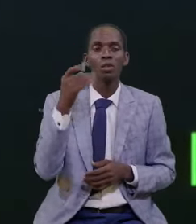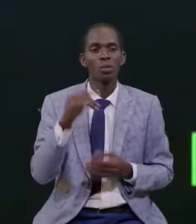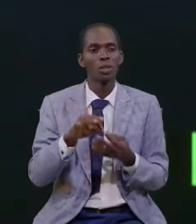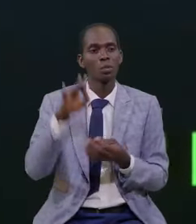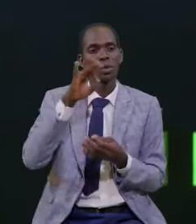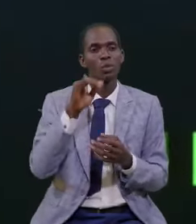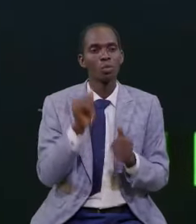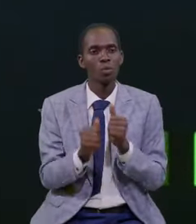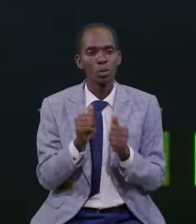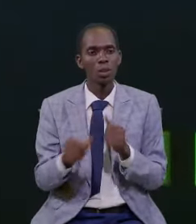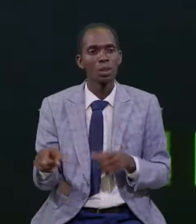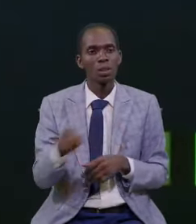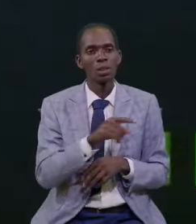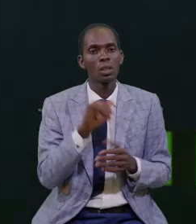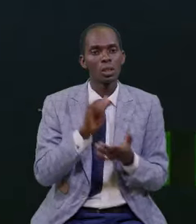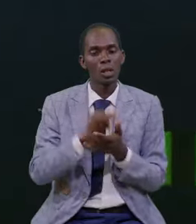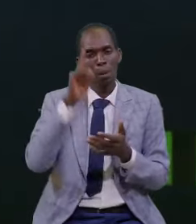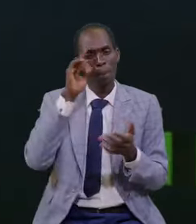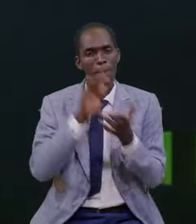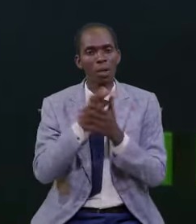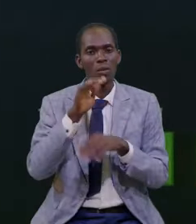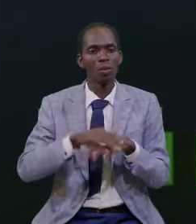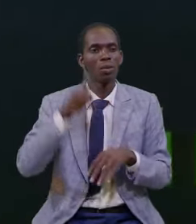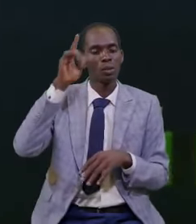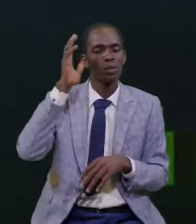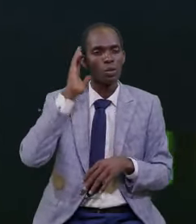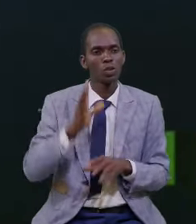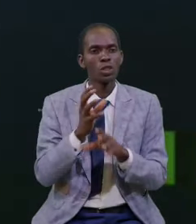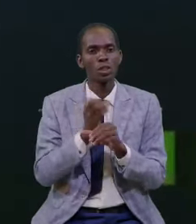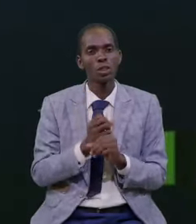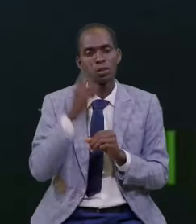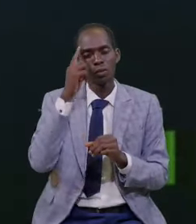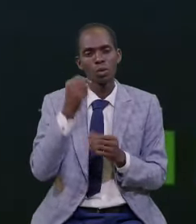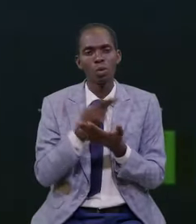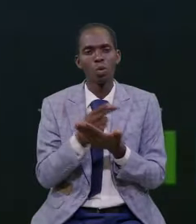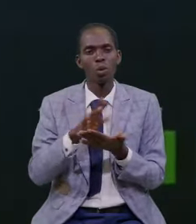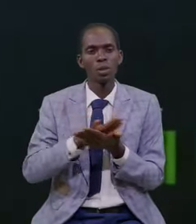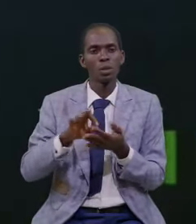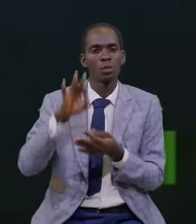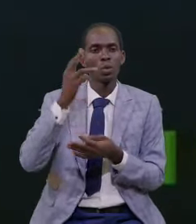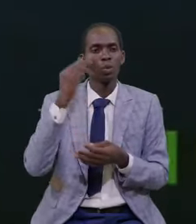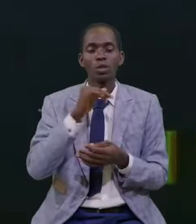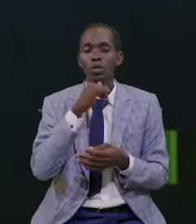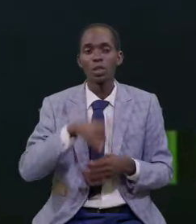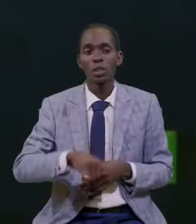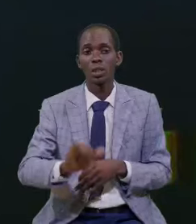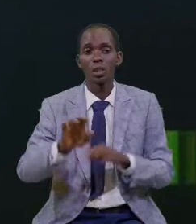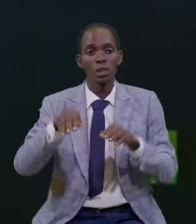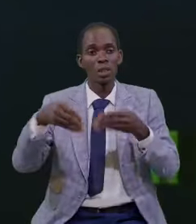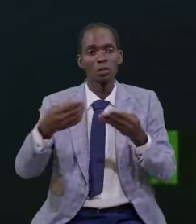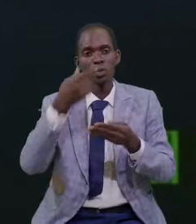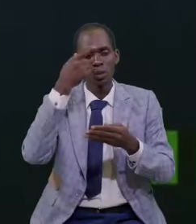shall receive. For the Holy Ghost was not yet given, because that Jesus was